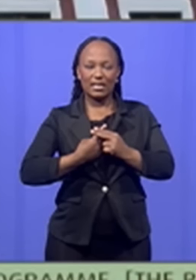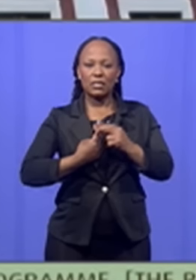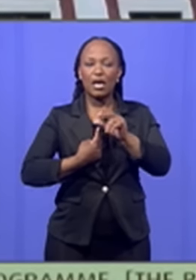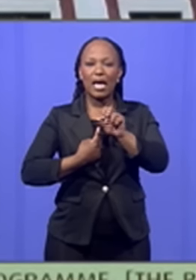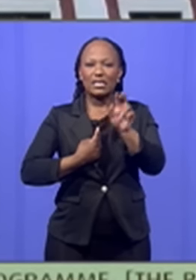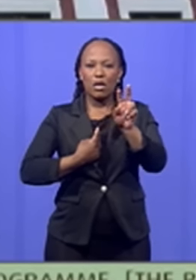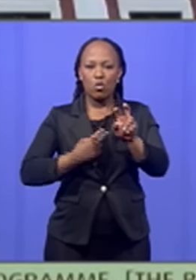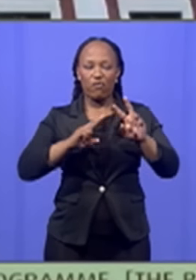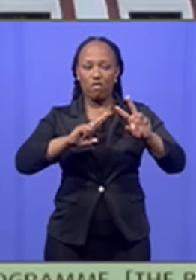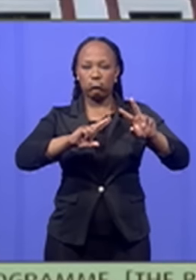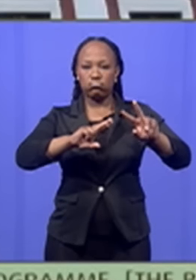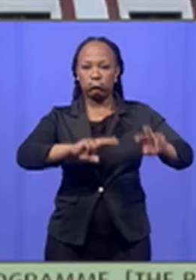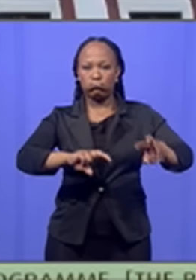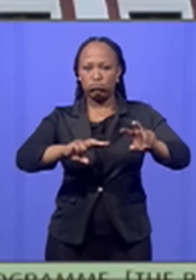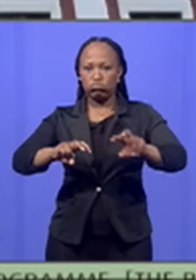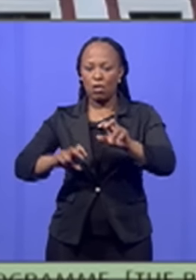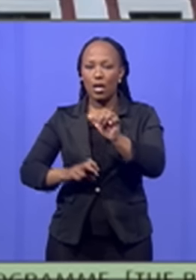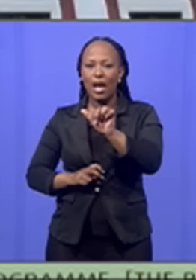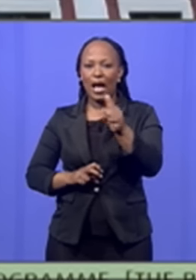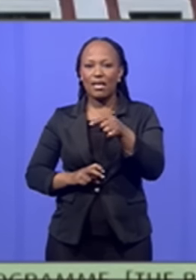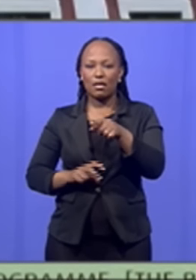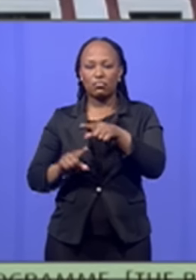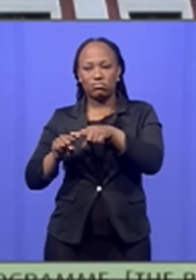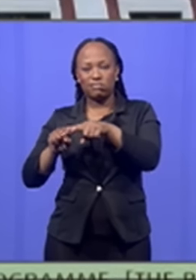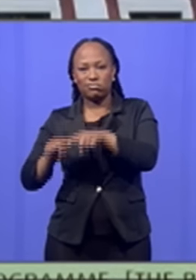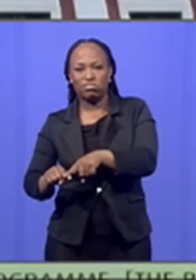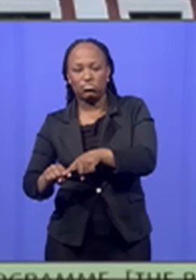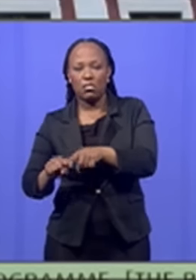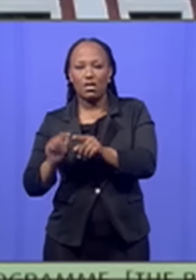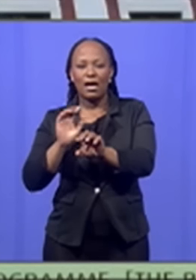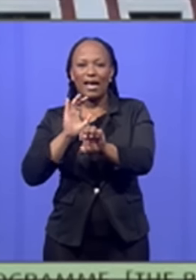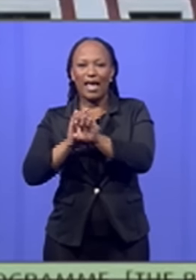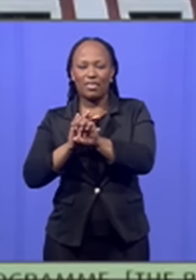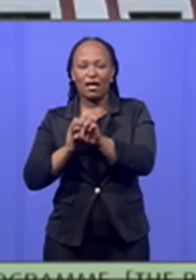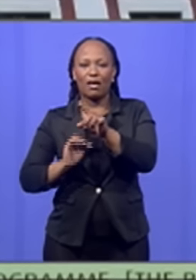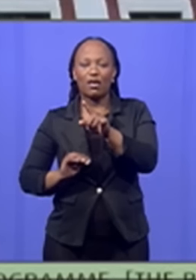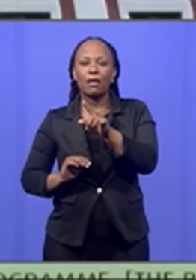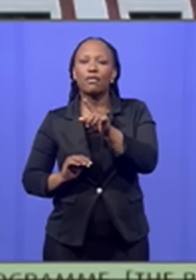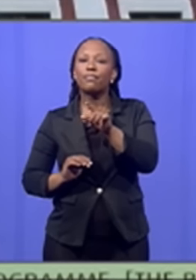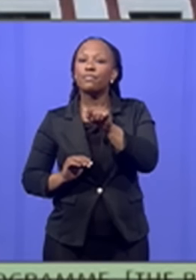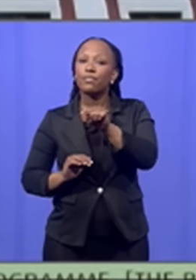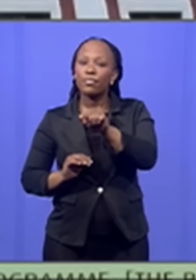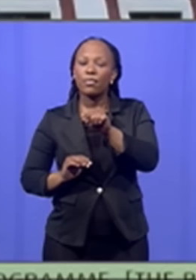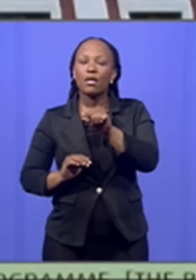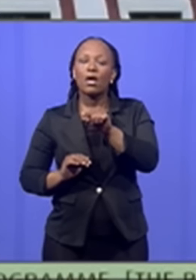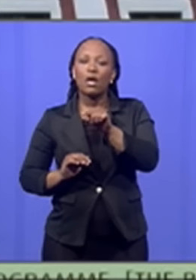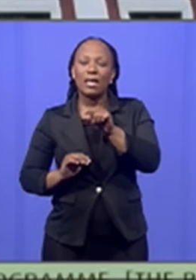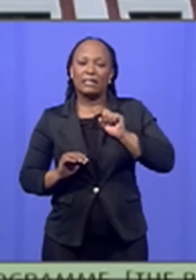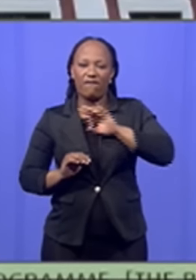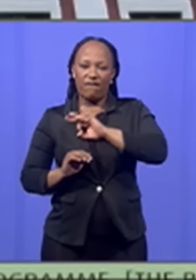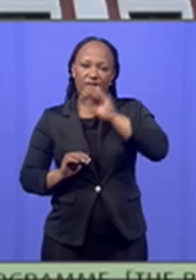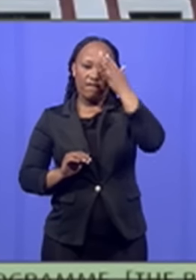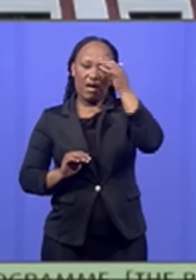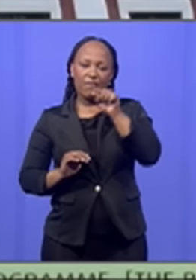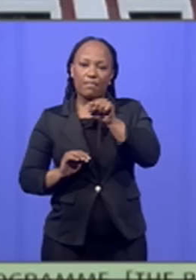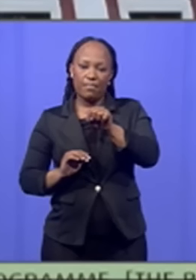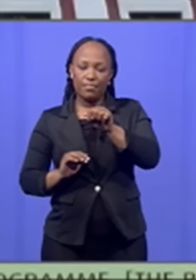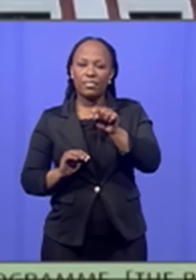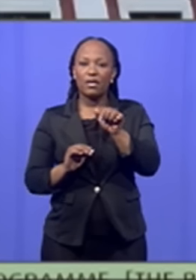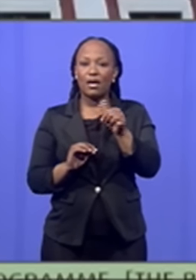SIU. Others still rely heavily on ethics officers and internal processes, which often results in